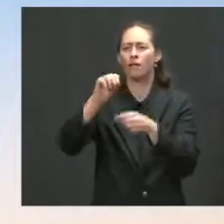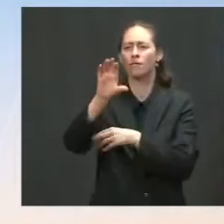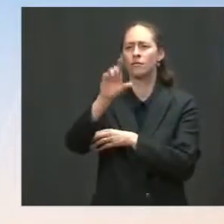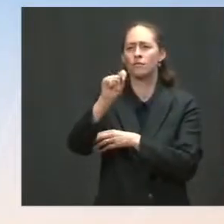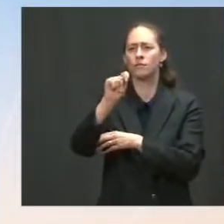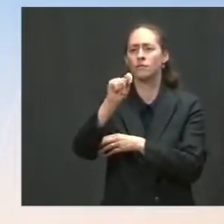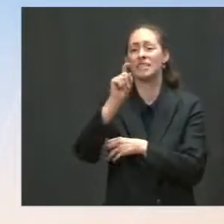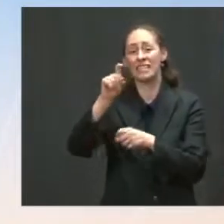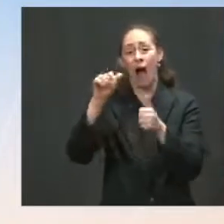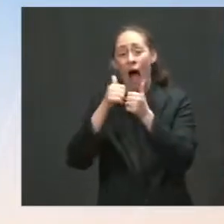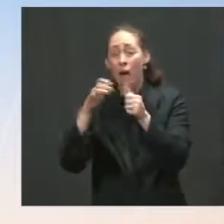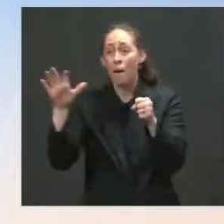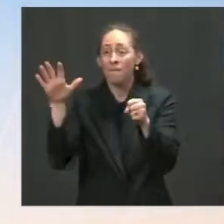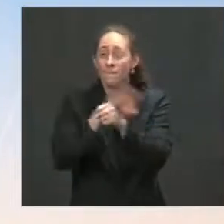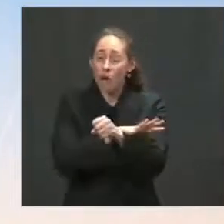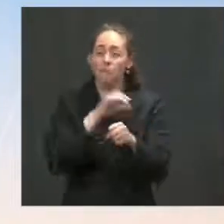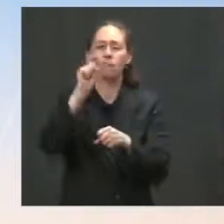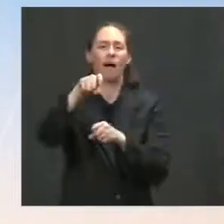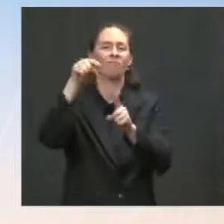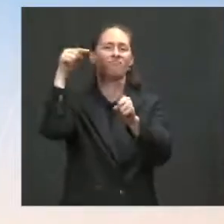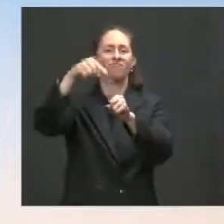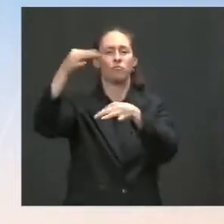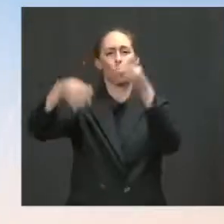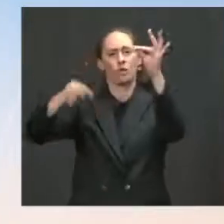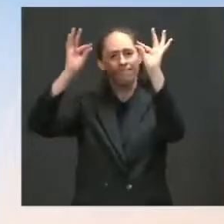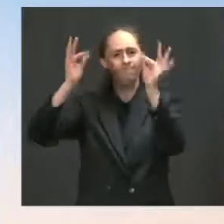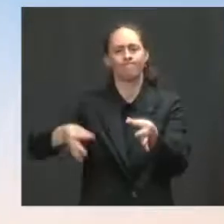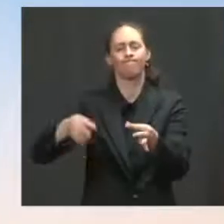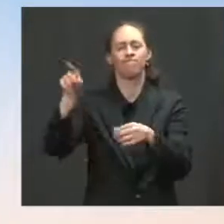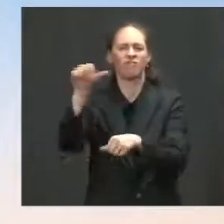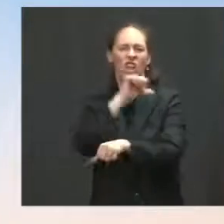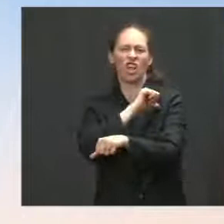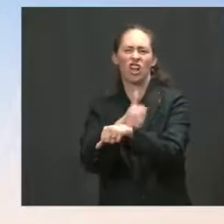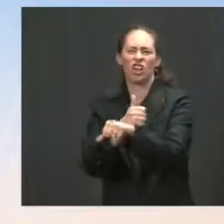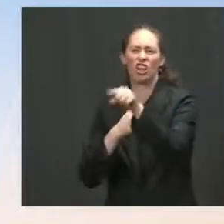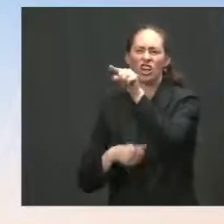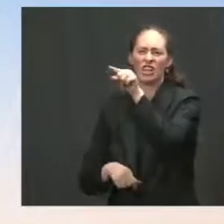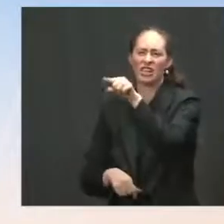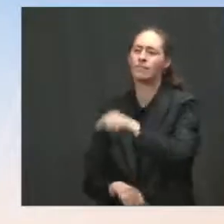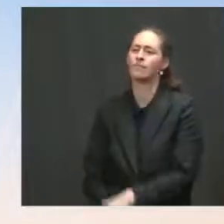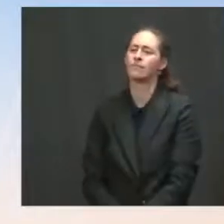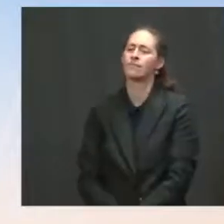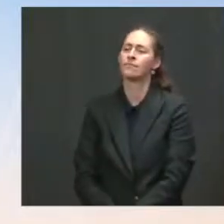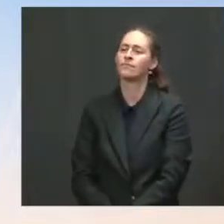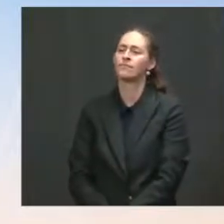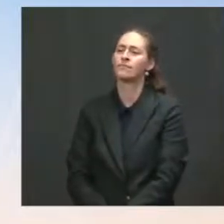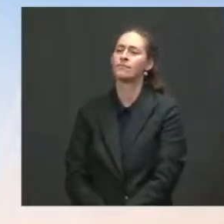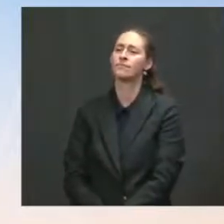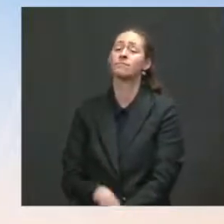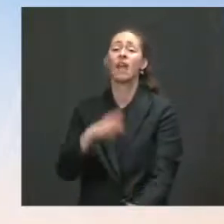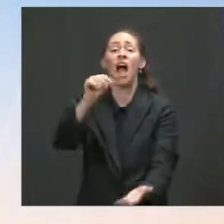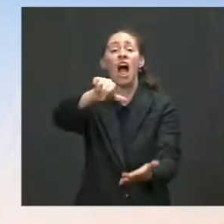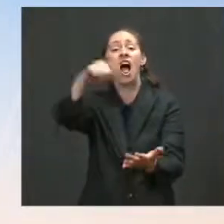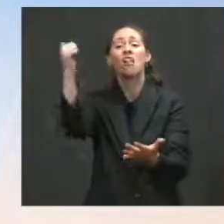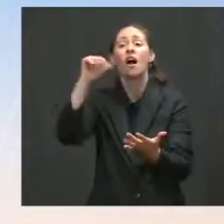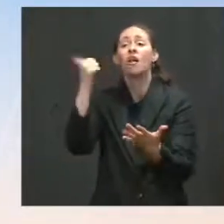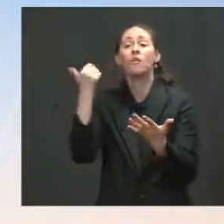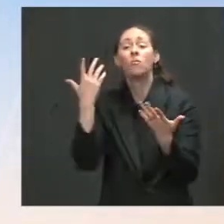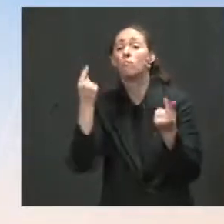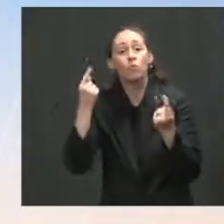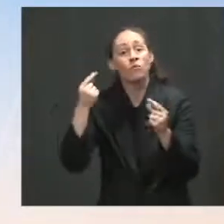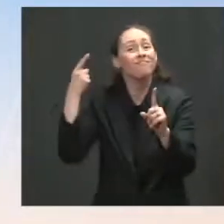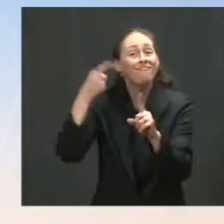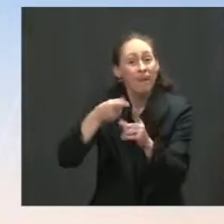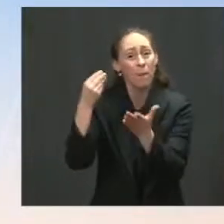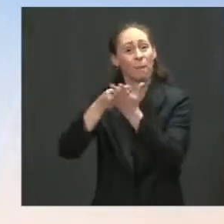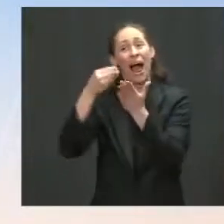about, but is really a solution here, and that's why we keep talking about it, is getting this money out to states and localities. This is really about money, right,